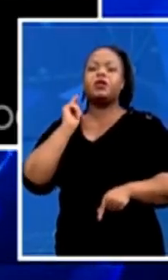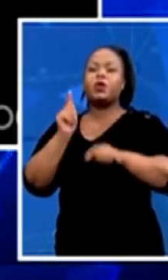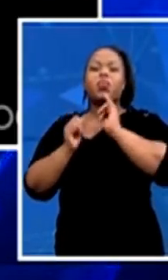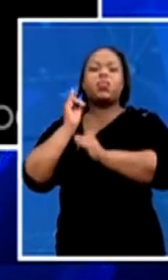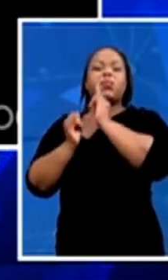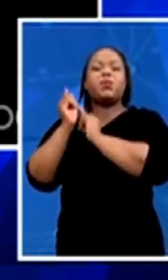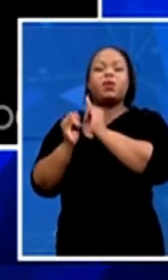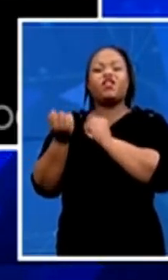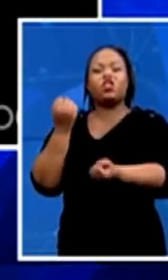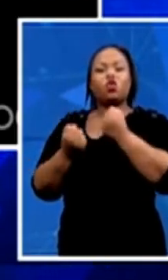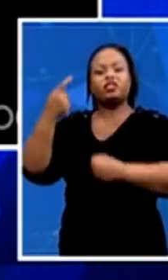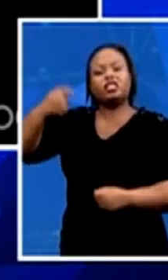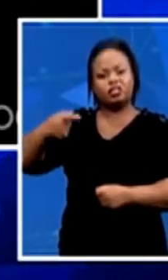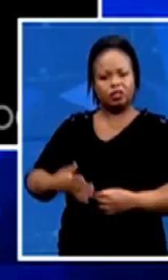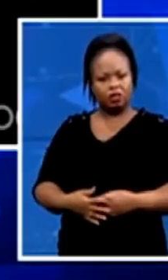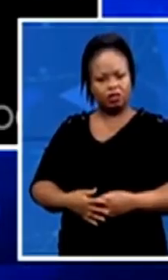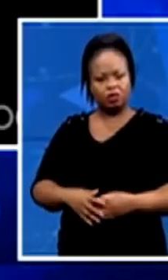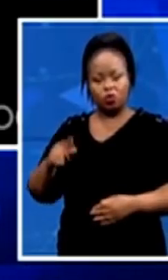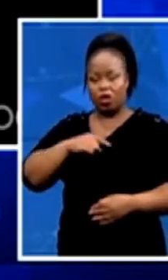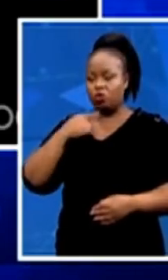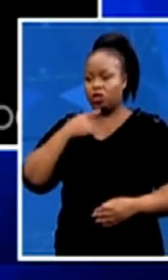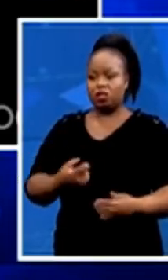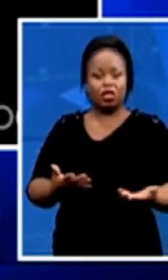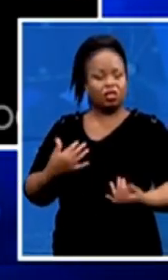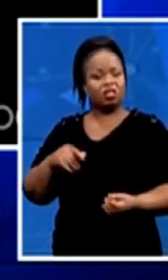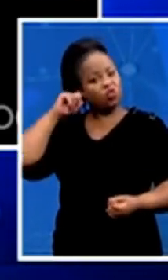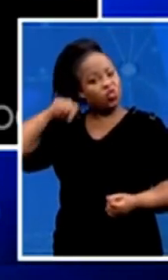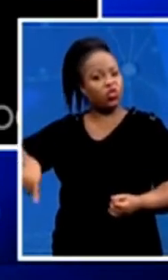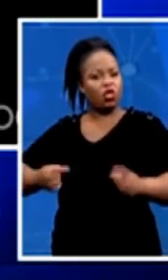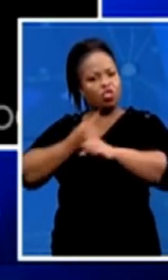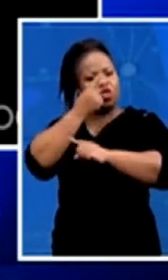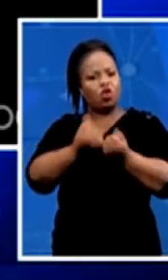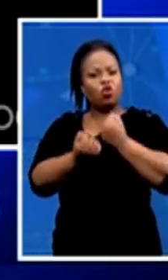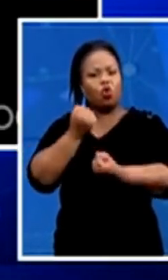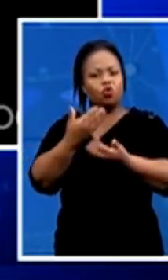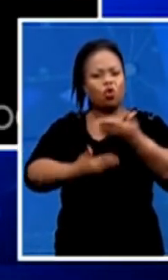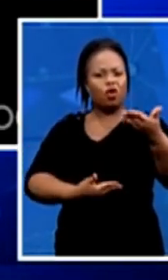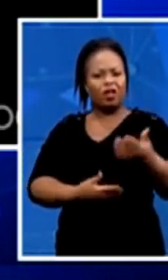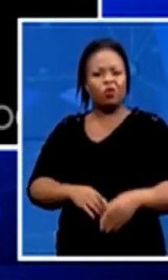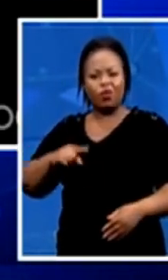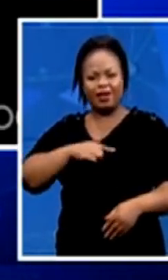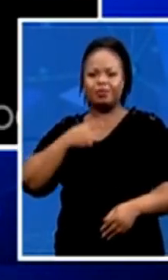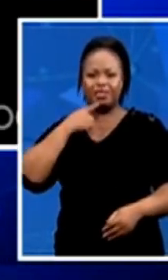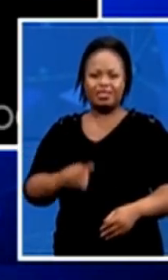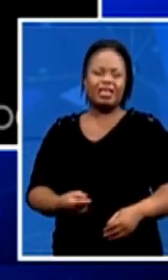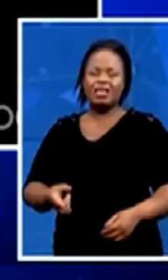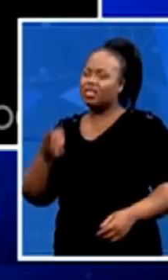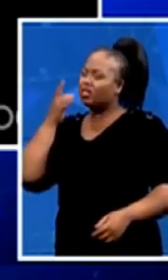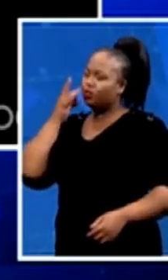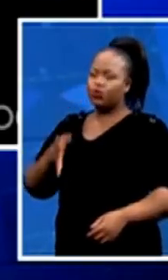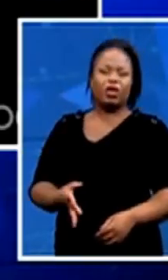disobedience of the court order. The egregious, scurrilous, and all sorts of